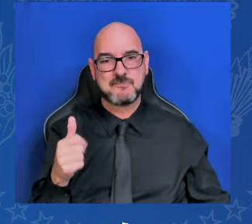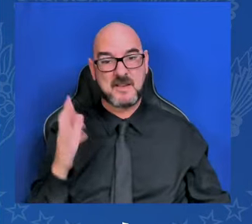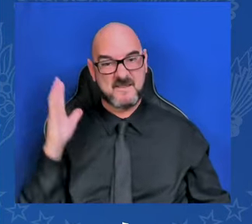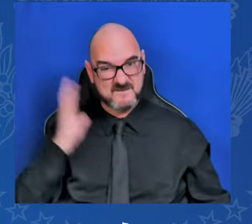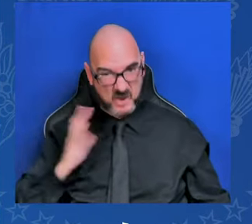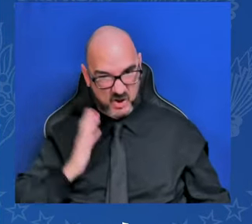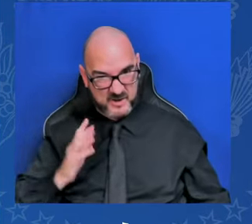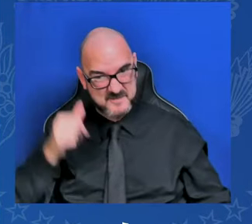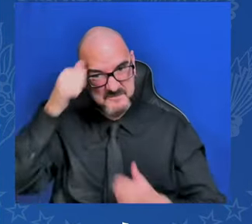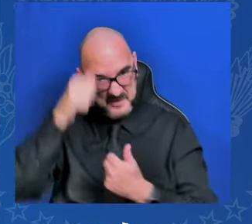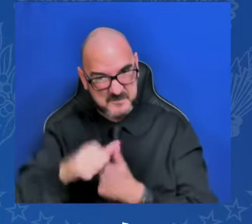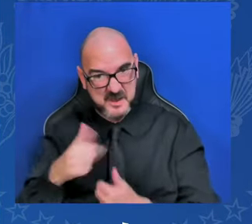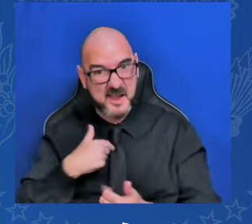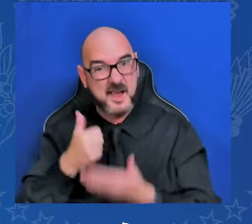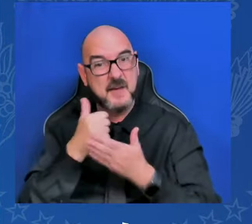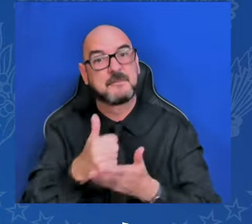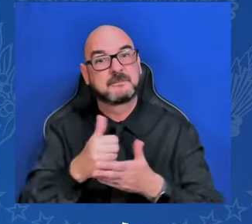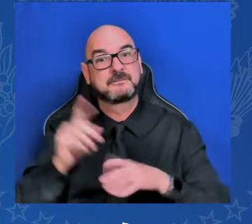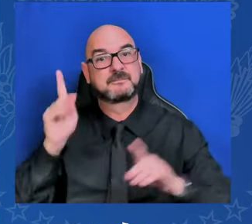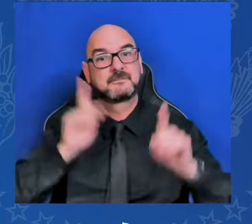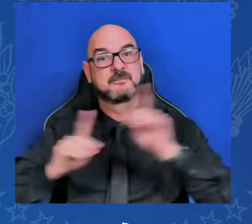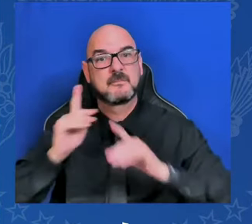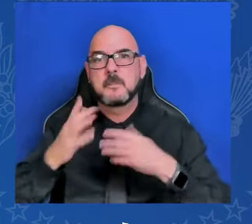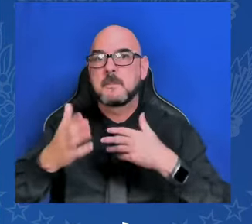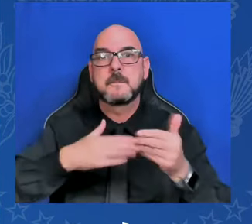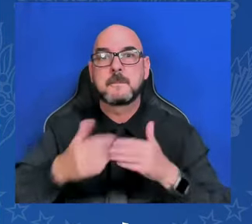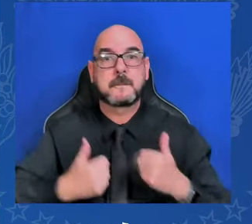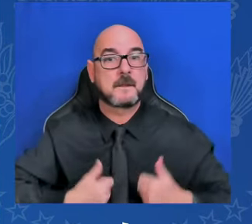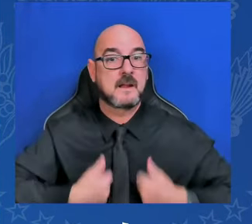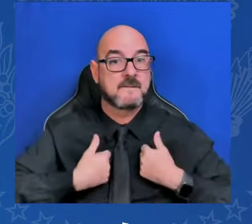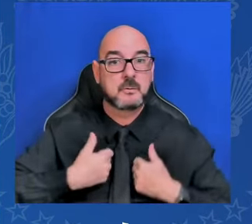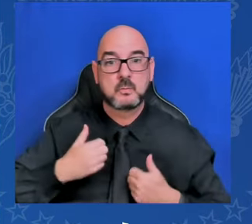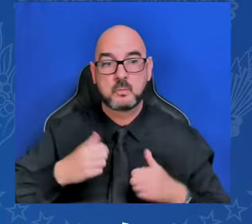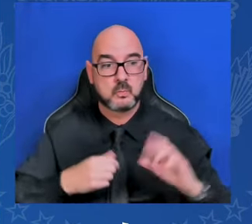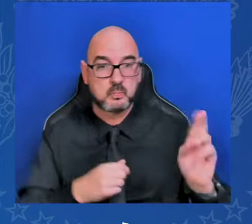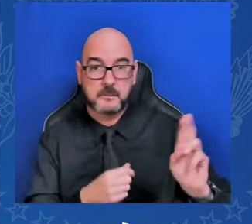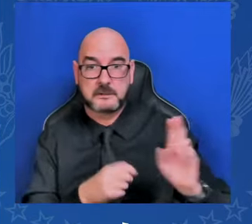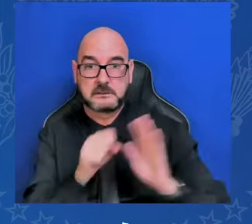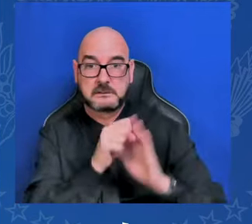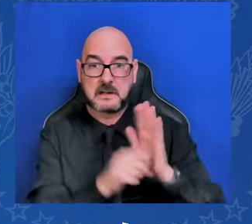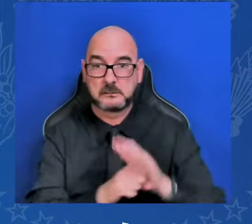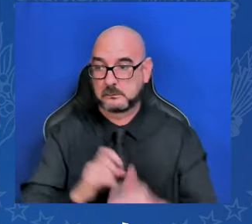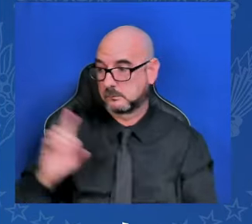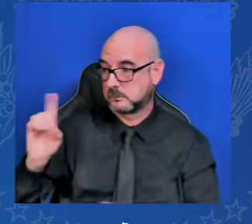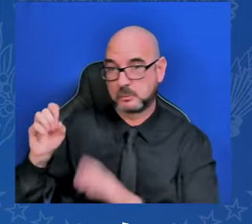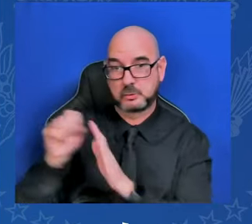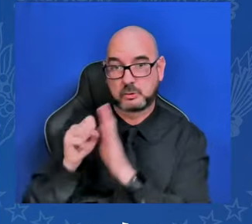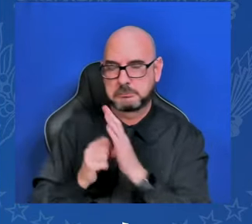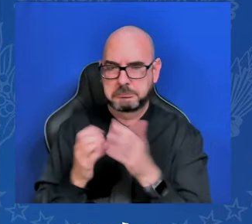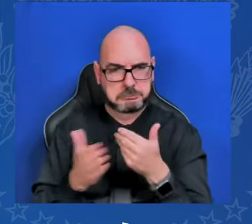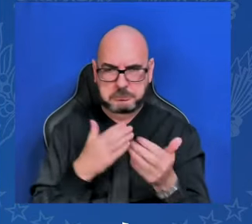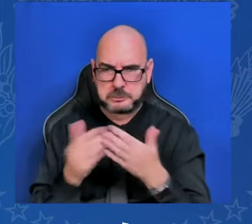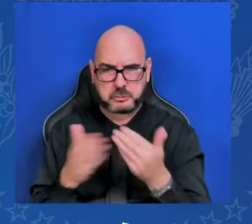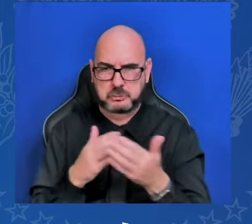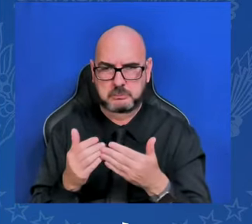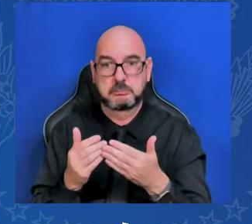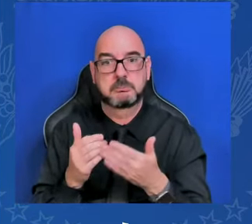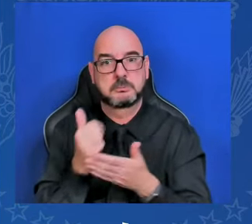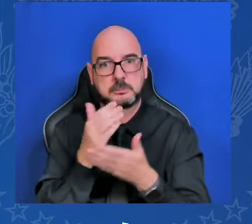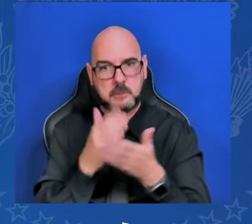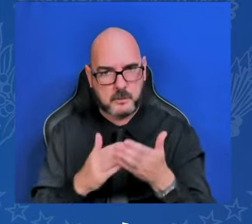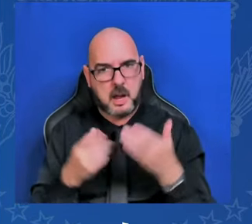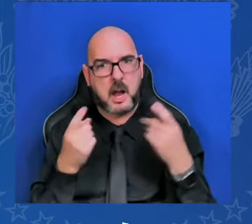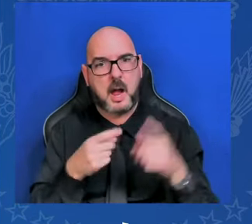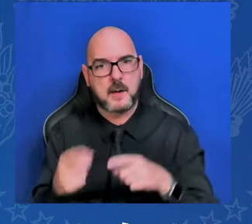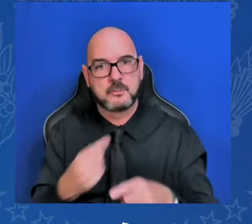state or a green state. I know it drives some of you crazy that a lot of these things are happening in red states, but the Americans need help. You